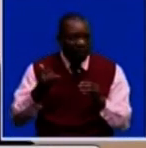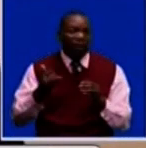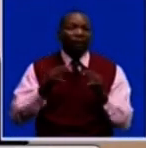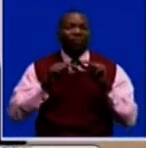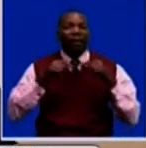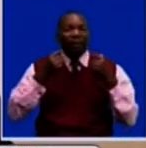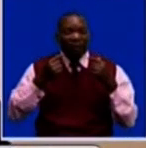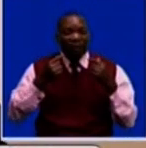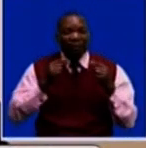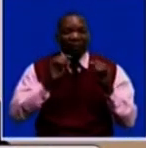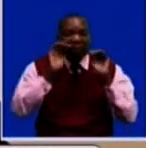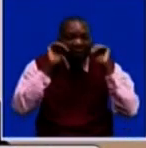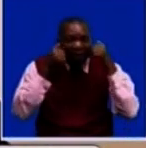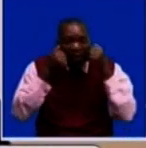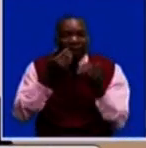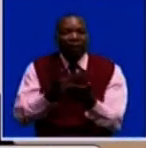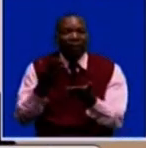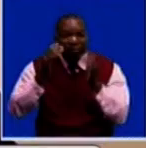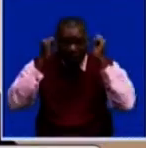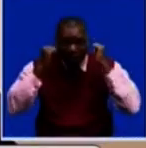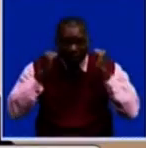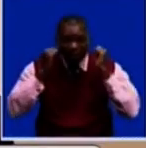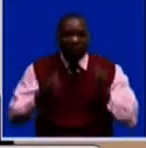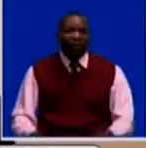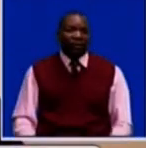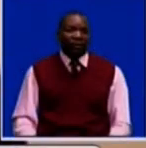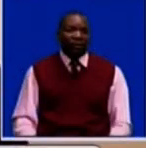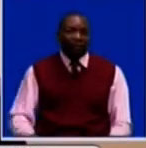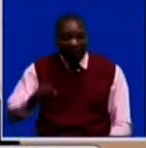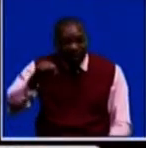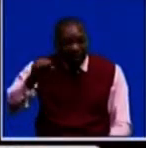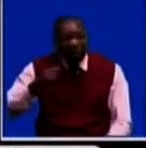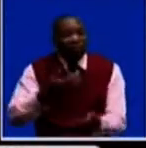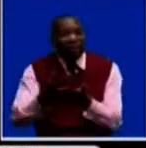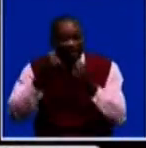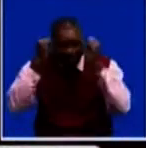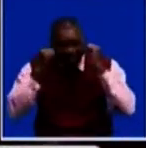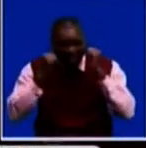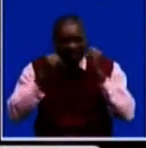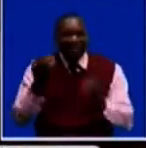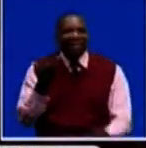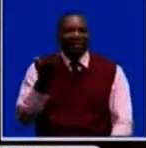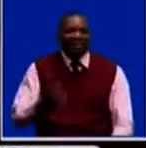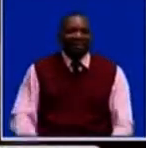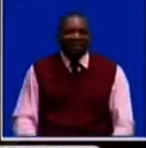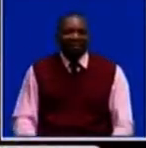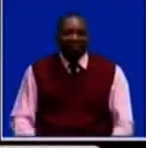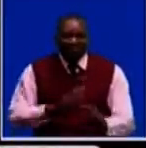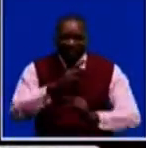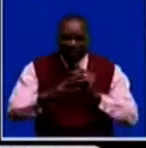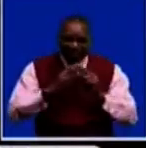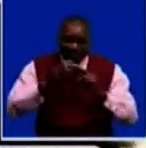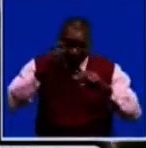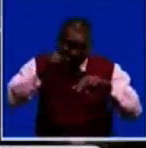the most shy to buy condoms. Oh yes, they don't buy condoms. This year's World AIDS Day is being commemorated under